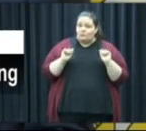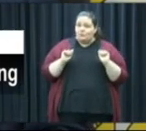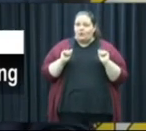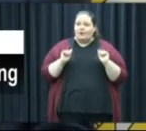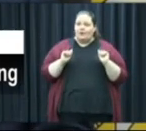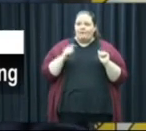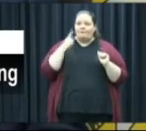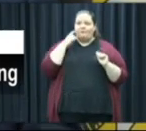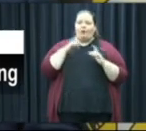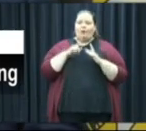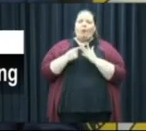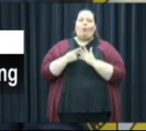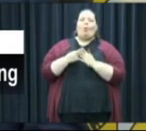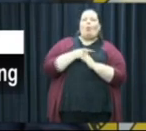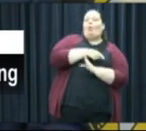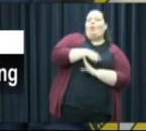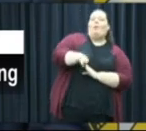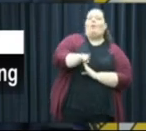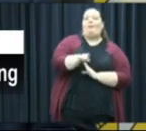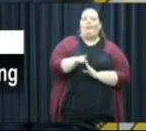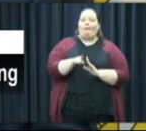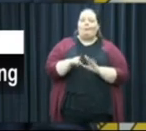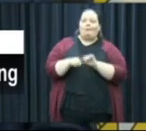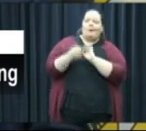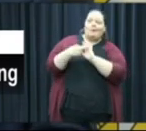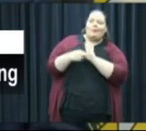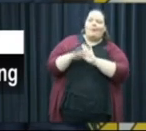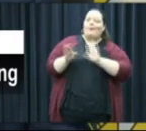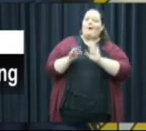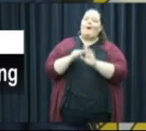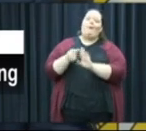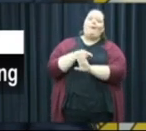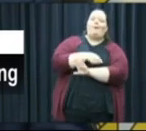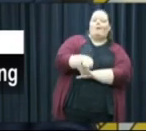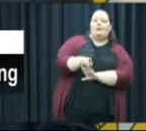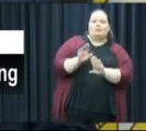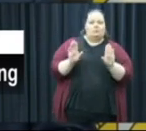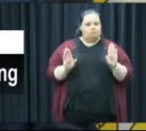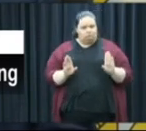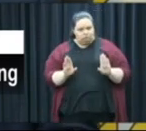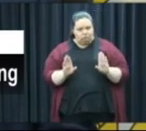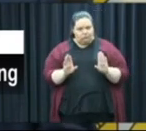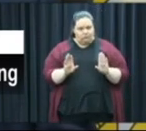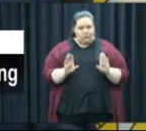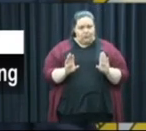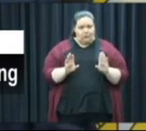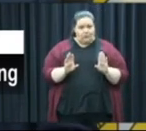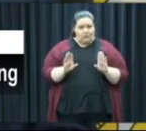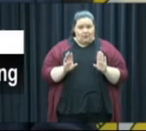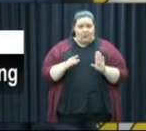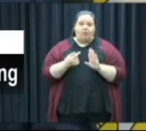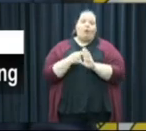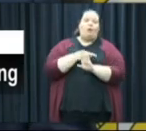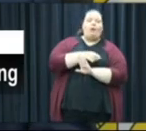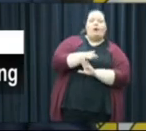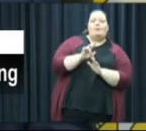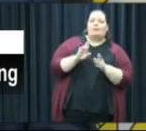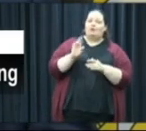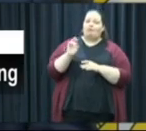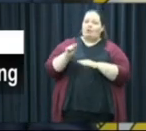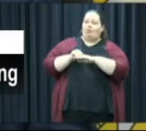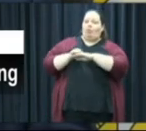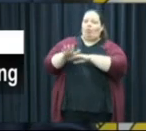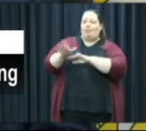a loophole or some way to stretch the rules. We stretch the rules at the risk of infecting someone we